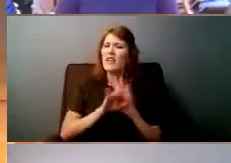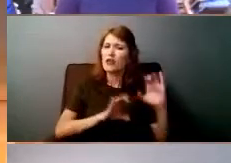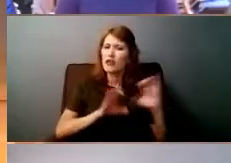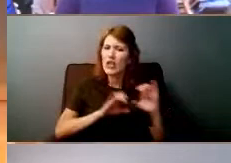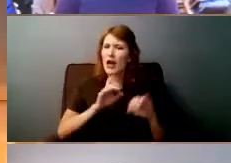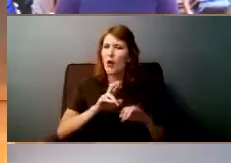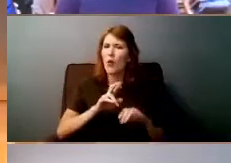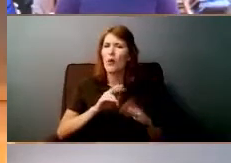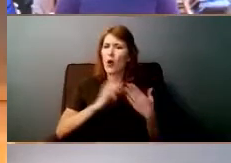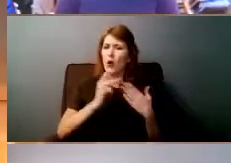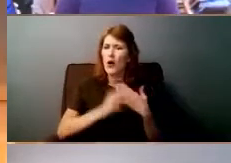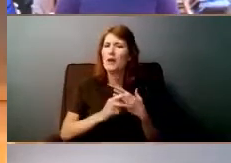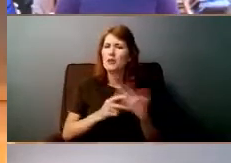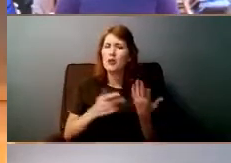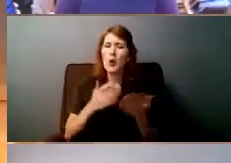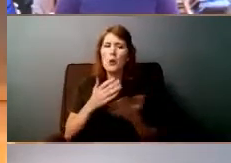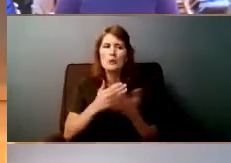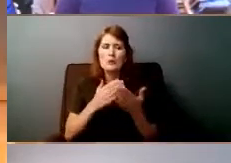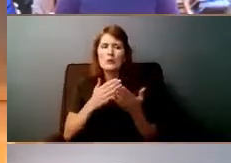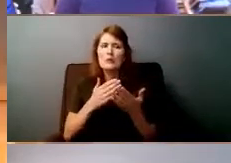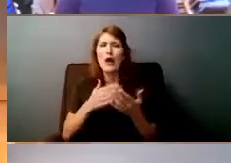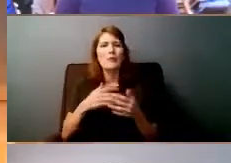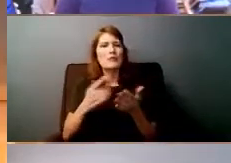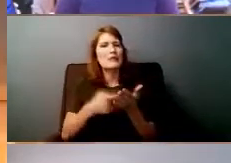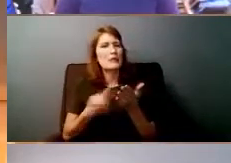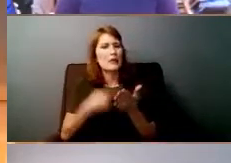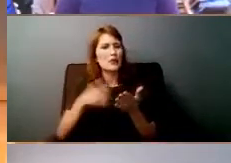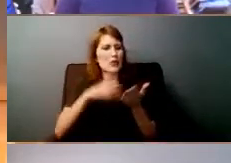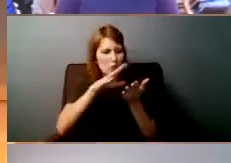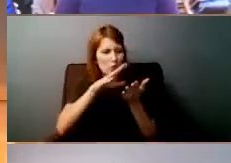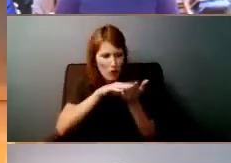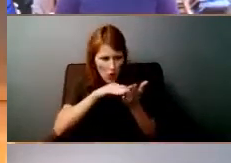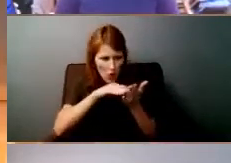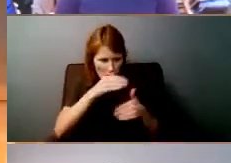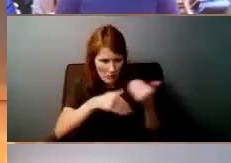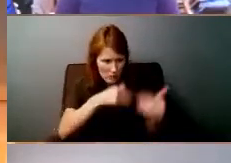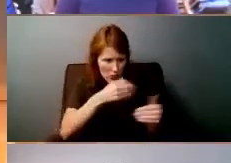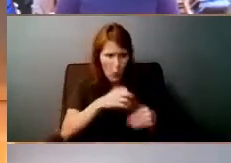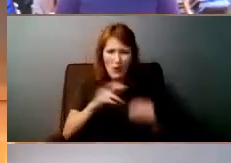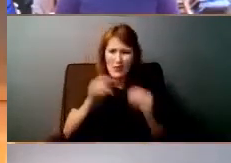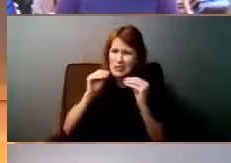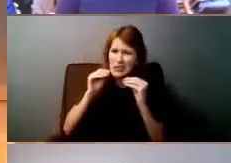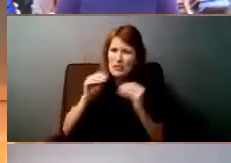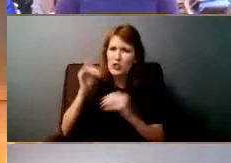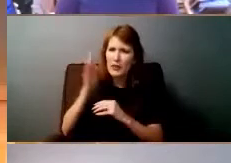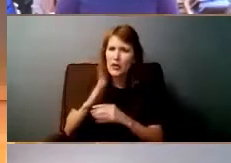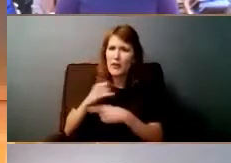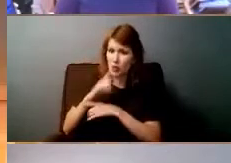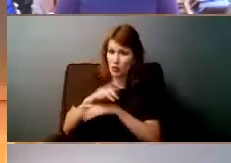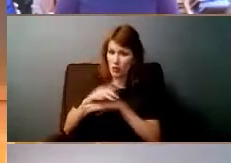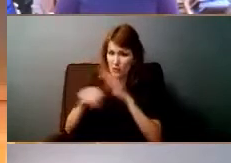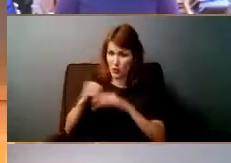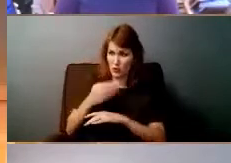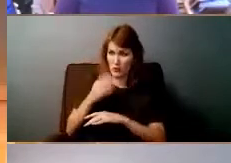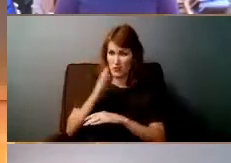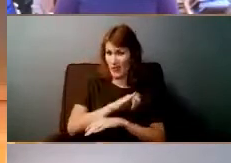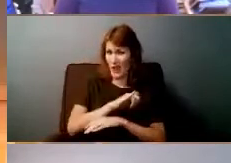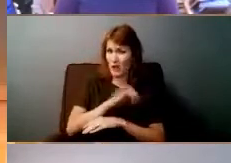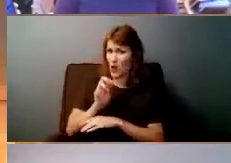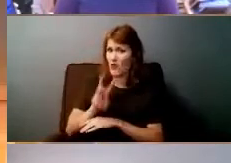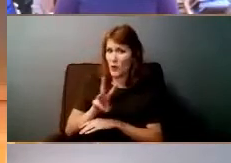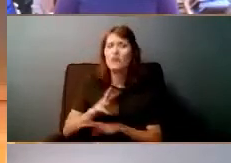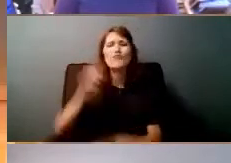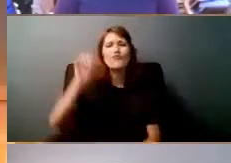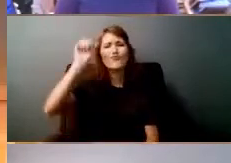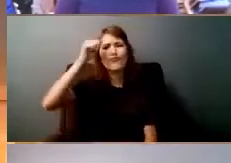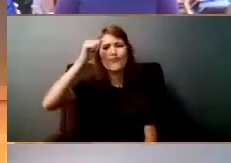that may require additional time with your speakers or special guests to make sure that they're comfortable presenting on the software. So being mindful of this, I